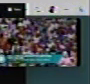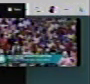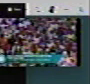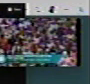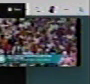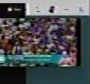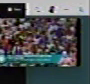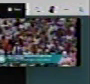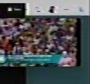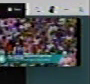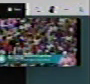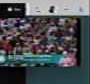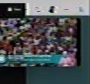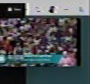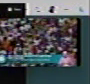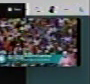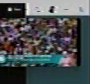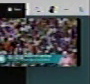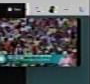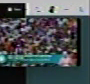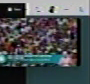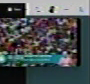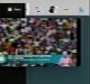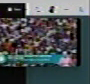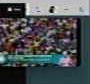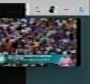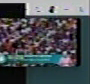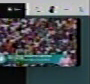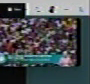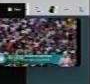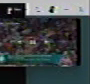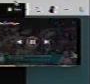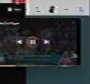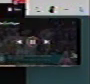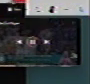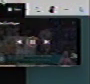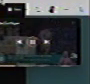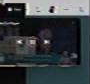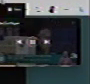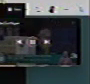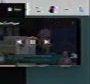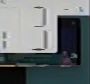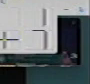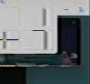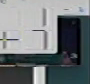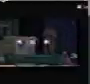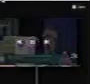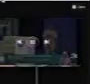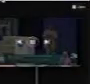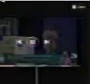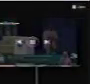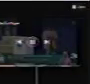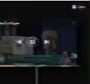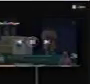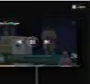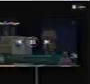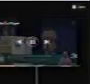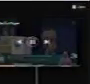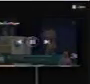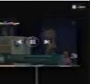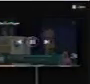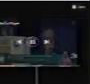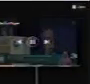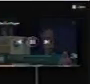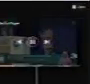and hand over to Pastor Shagun. But my focus tonight is basically on